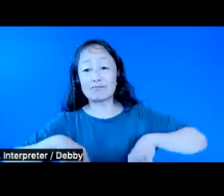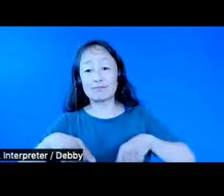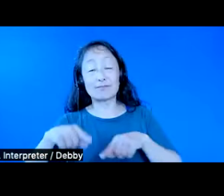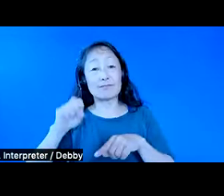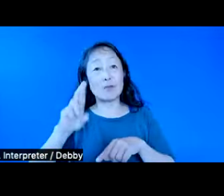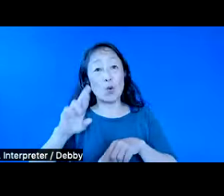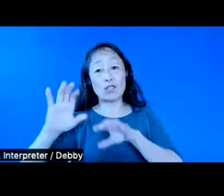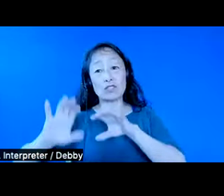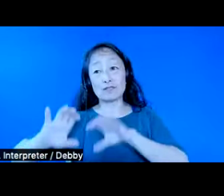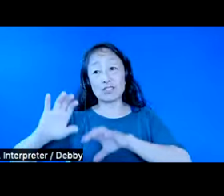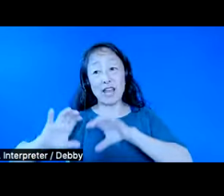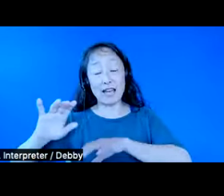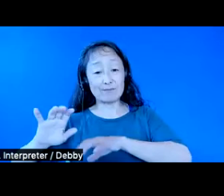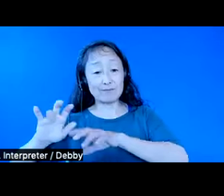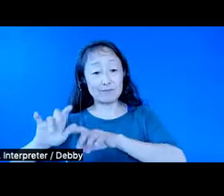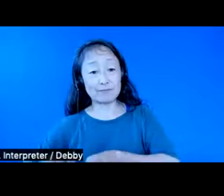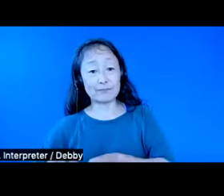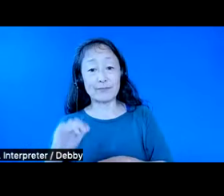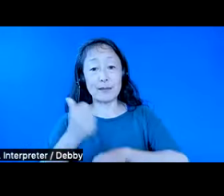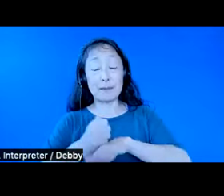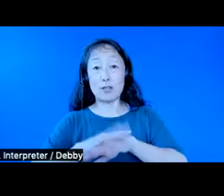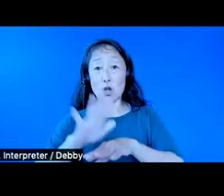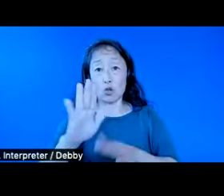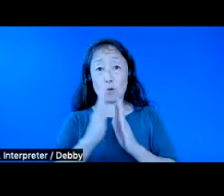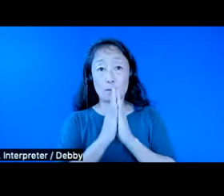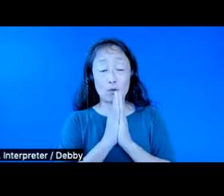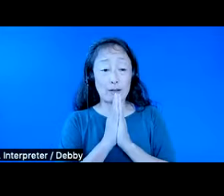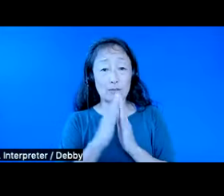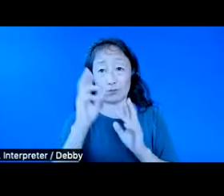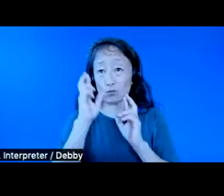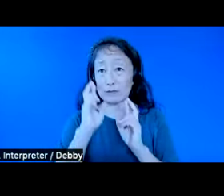your respect, compassion and honesty,